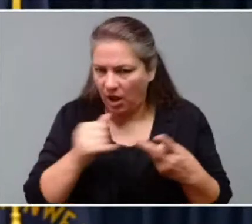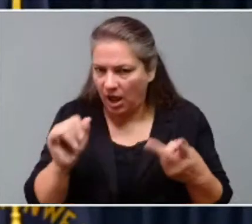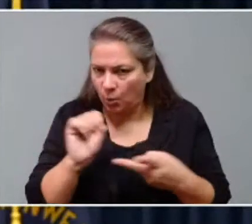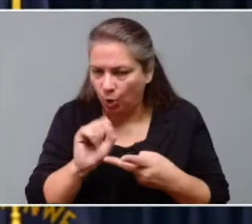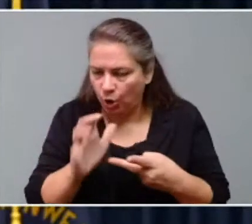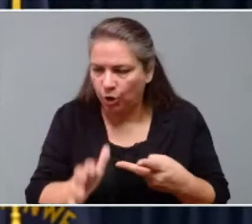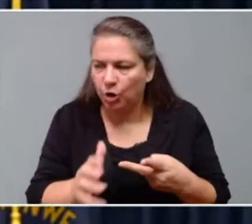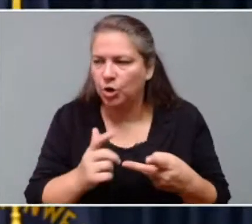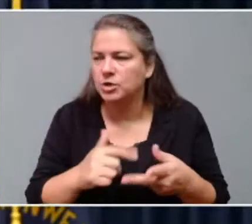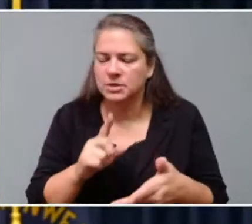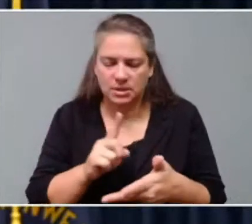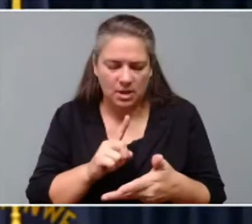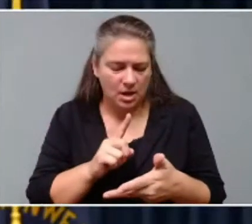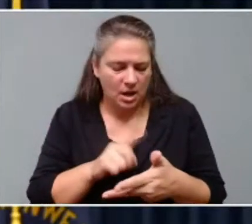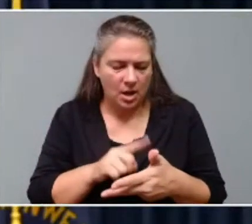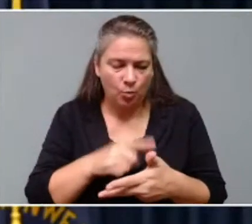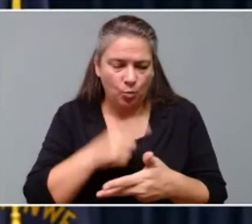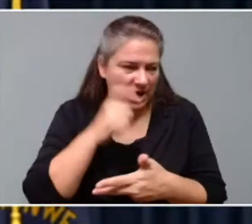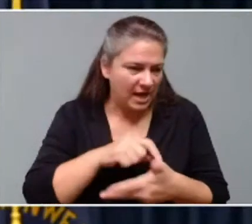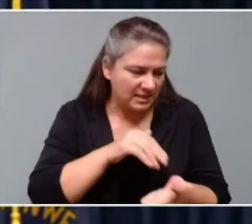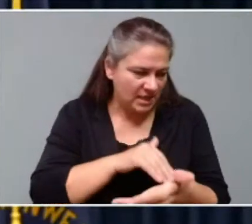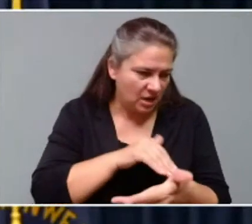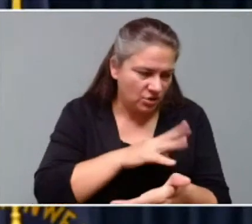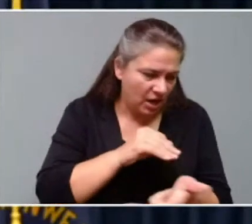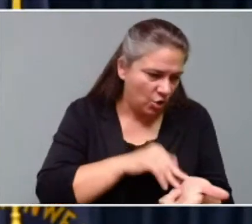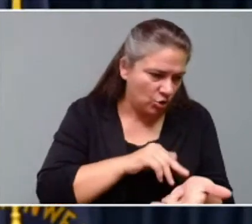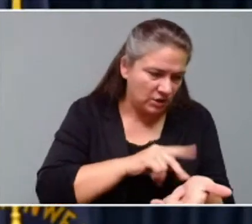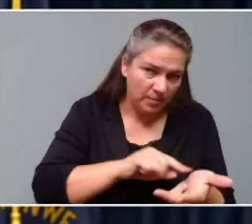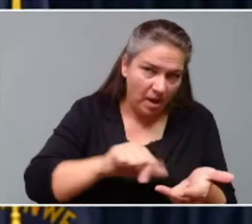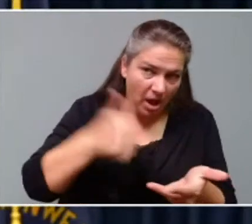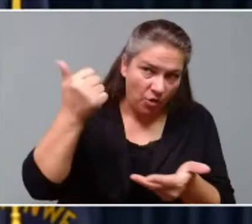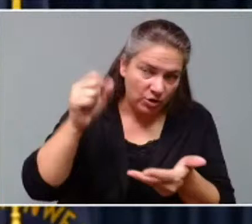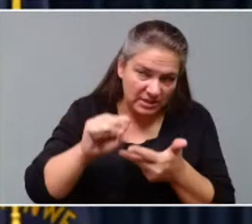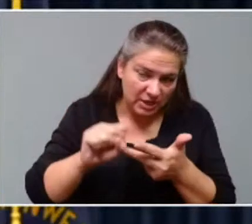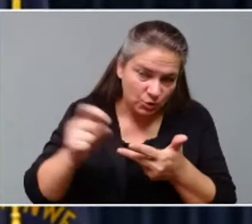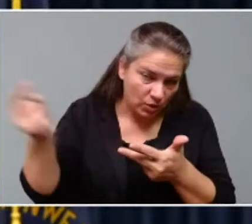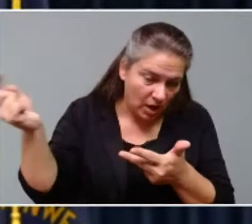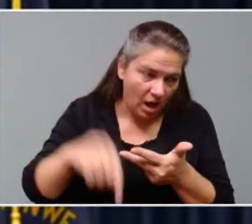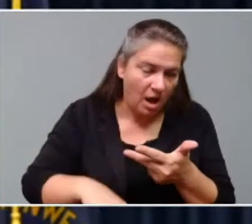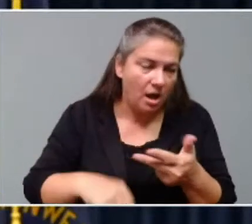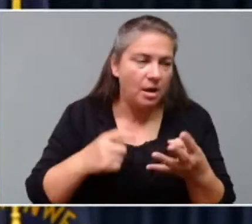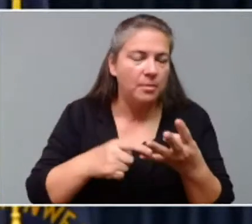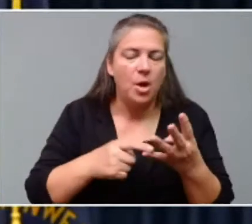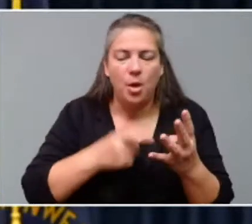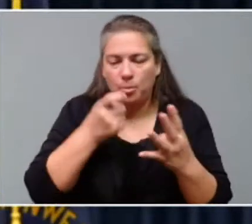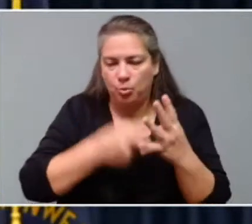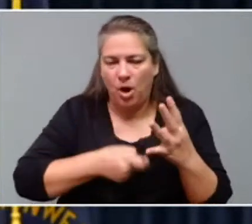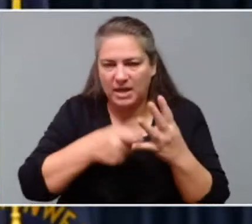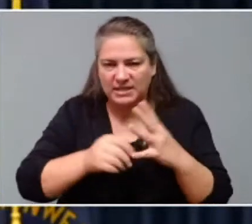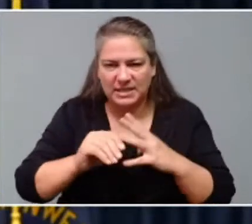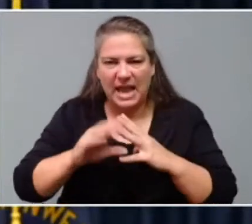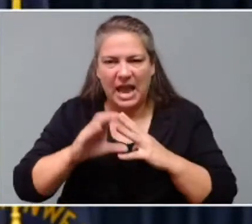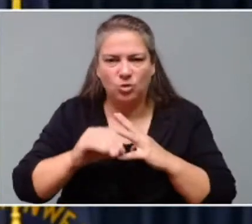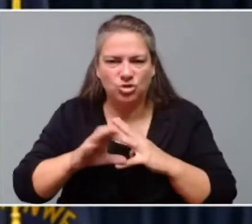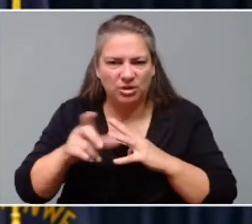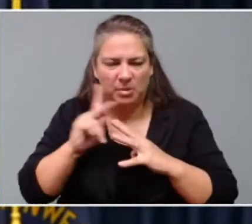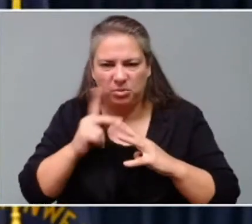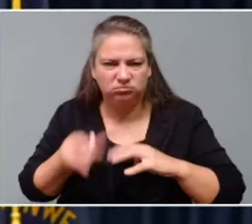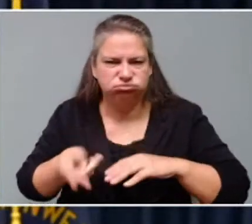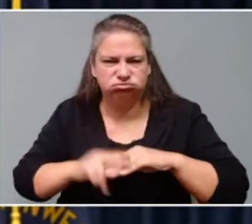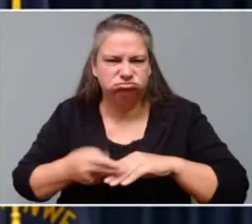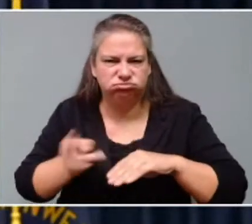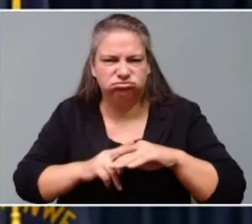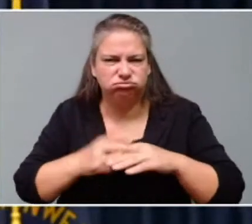recognizing doctors and nurses from other states, price gouging. We went through this list with them, and folks